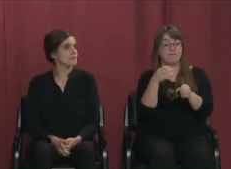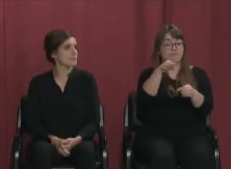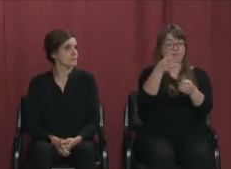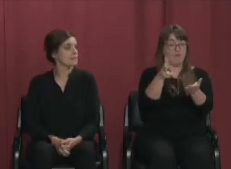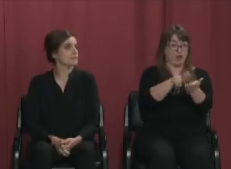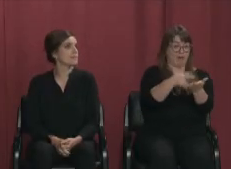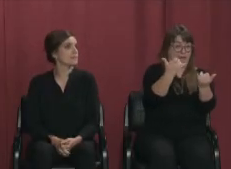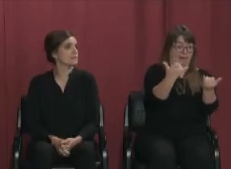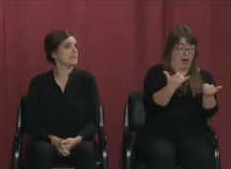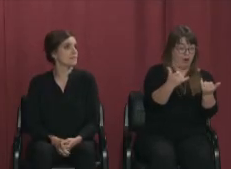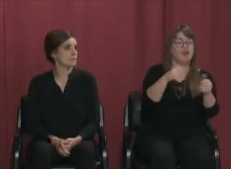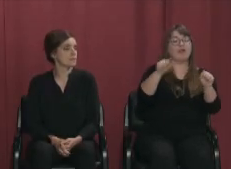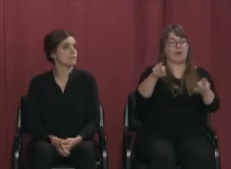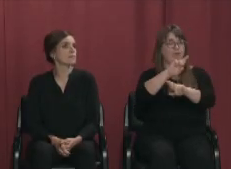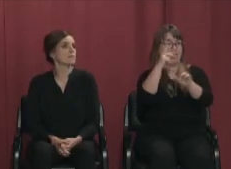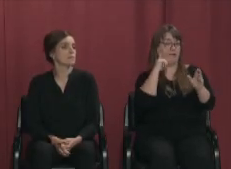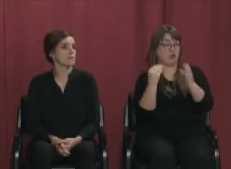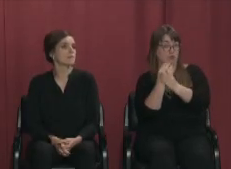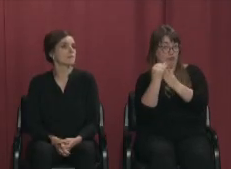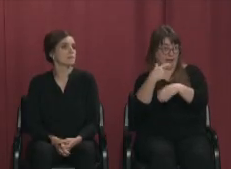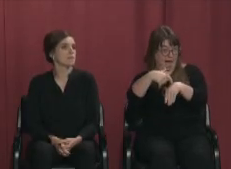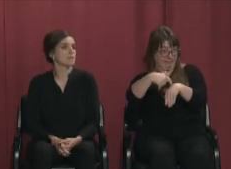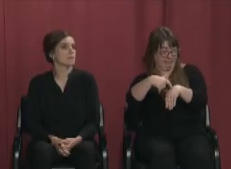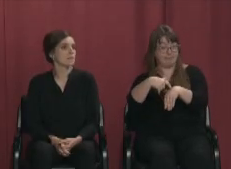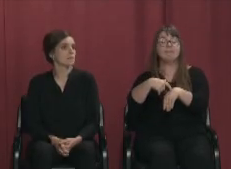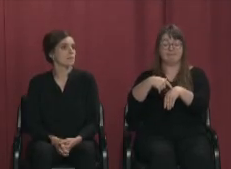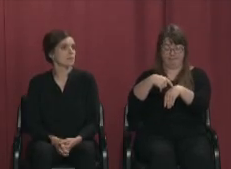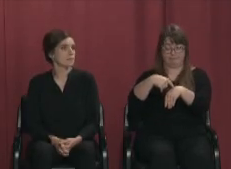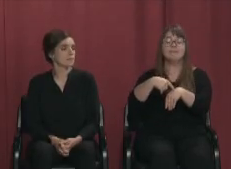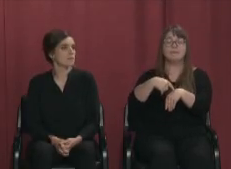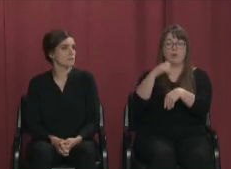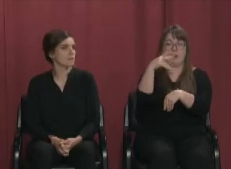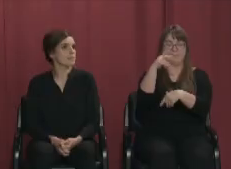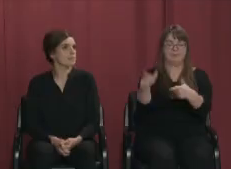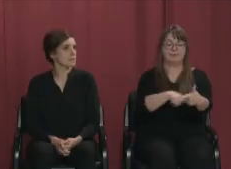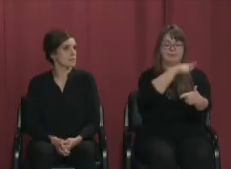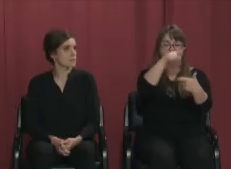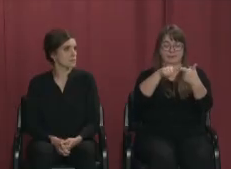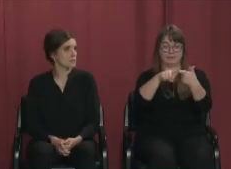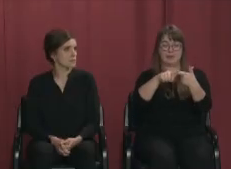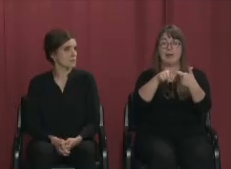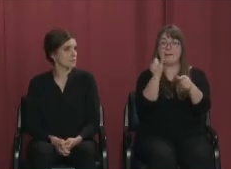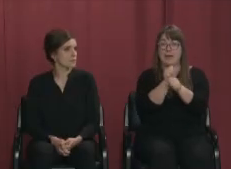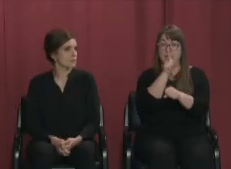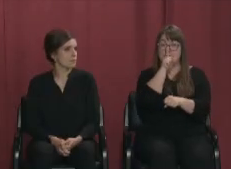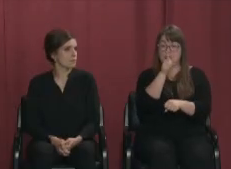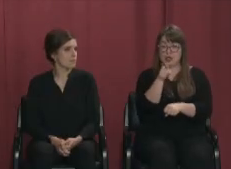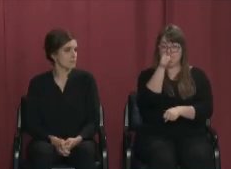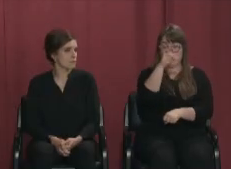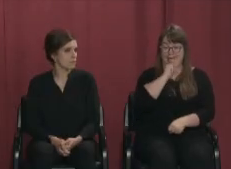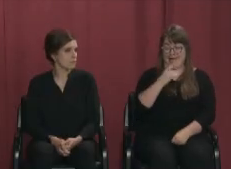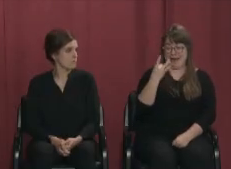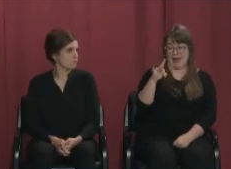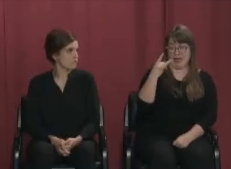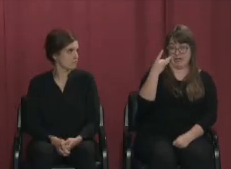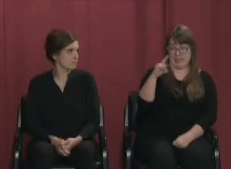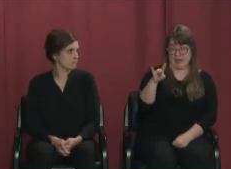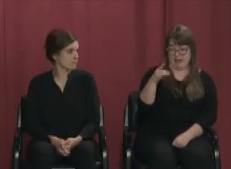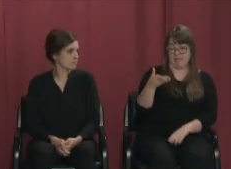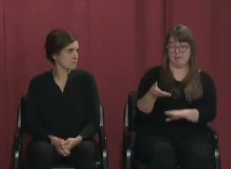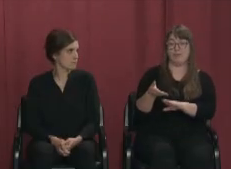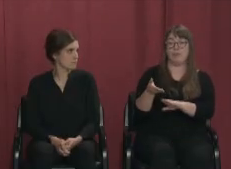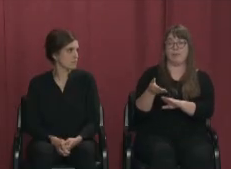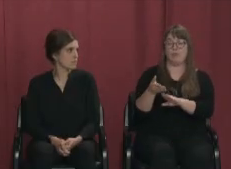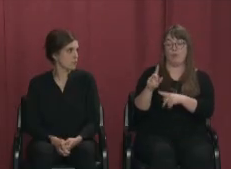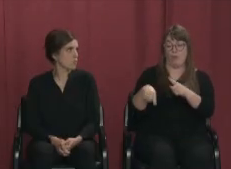time. Yes. Remind viewers that you need to be 18 by time the election occurs, but you could